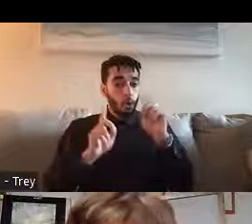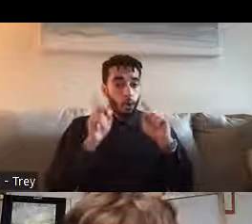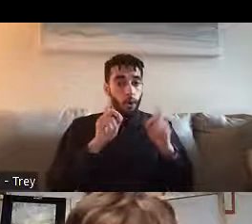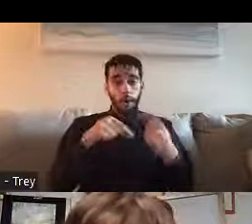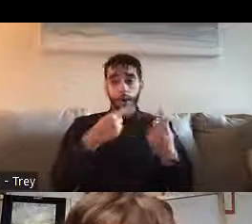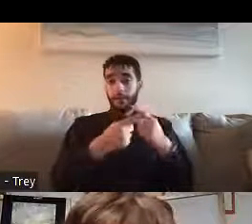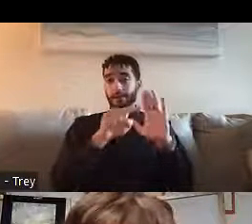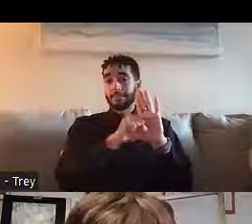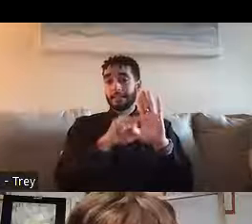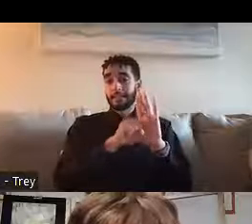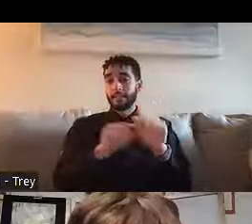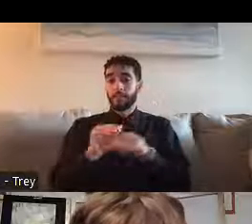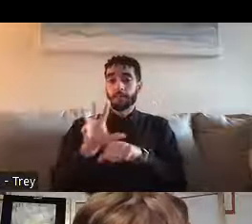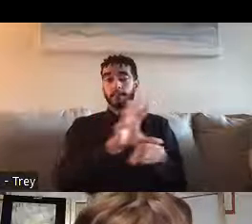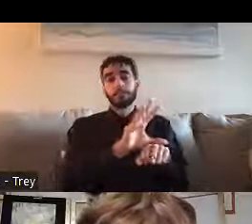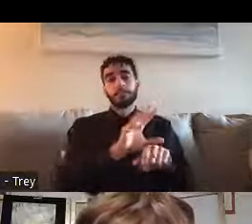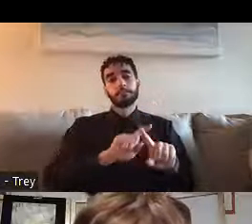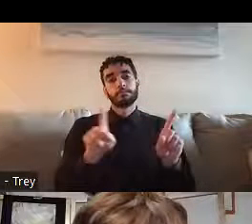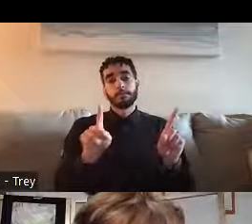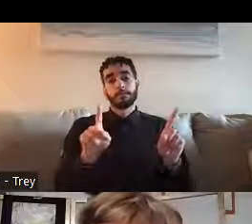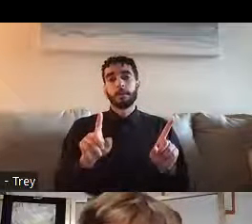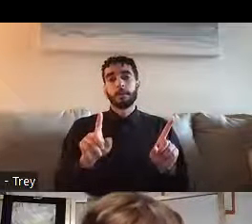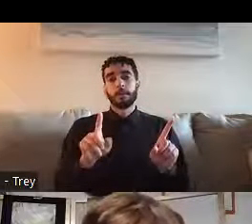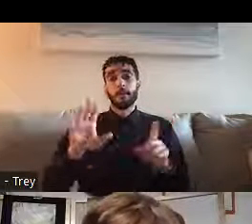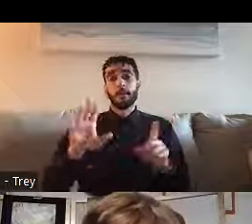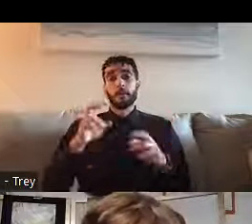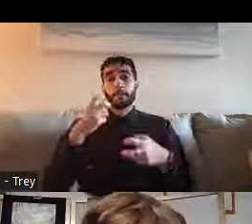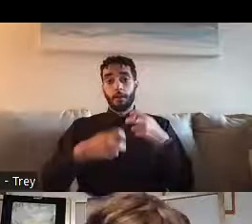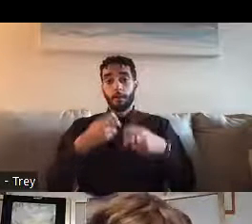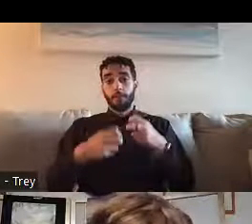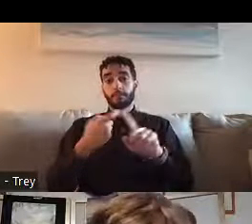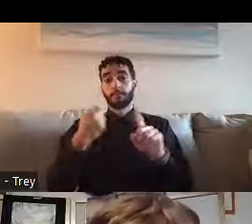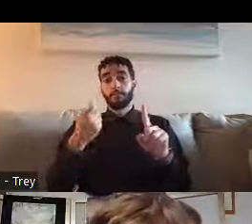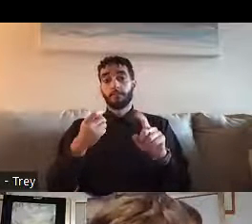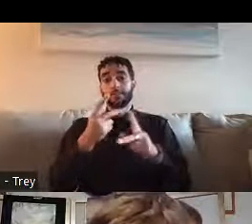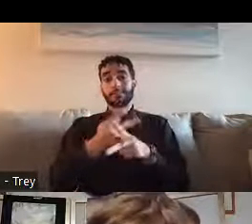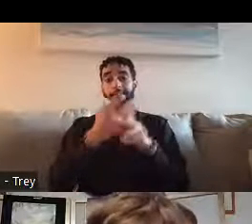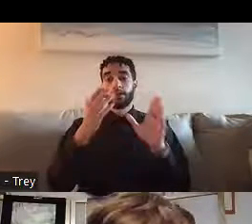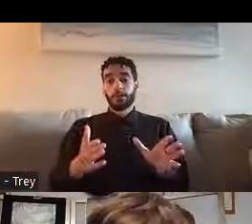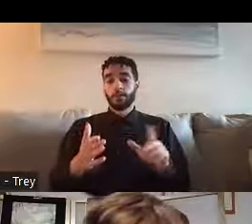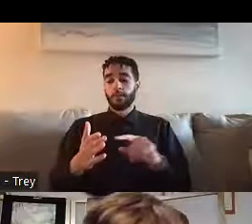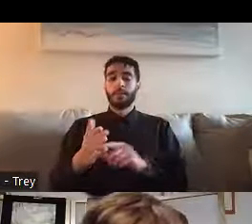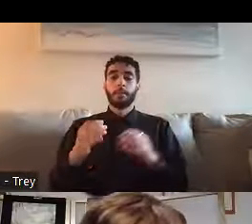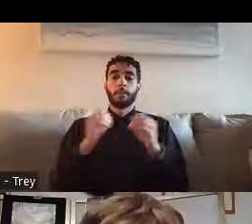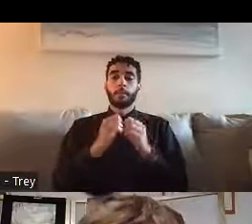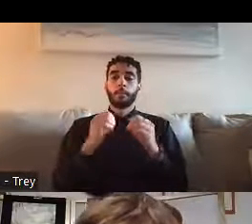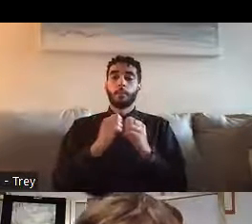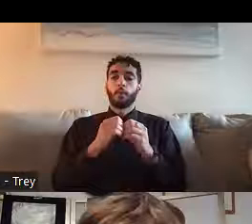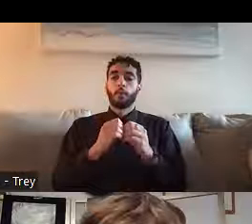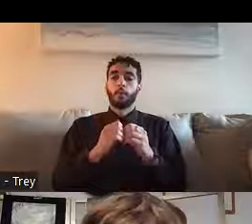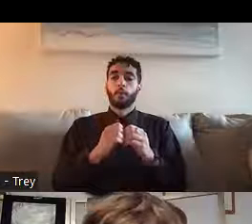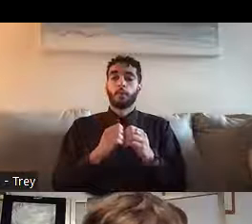to cognitive problems of the caregiver. These are more common in older caregivers who may themselves